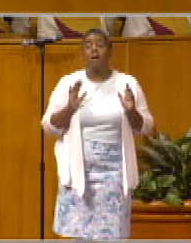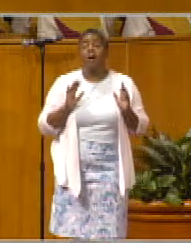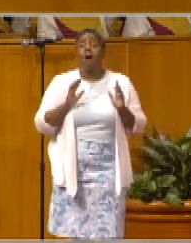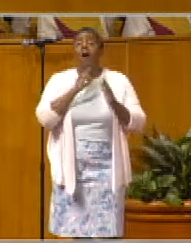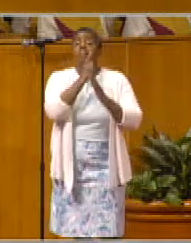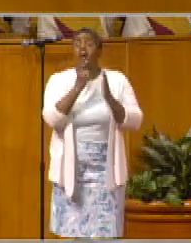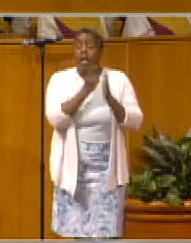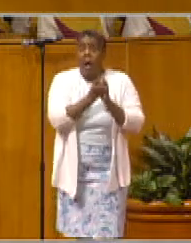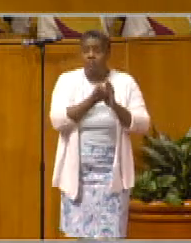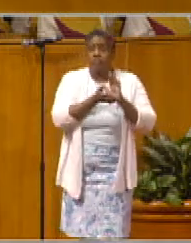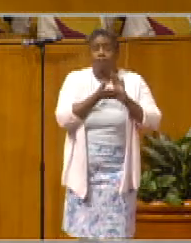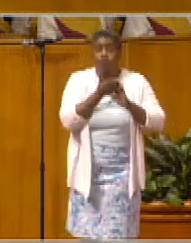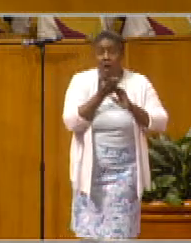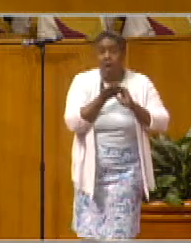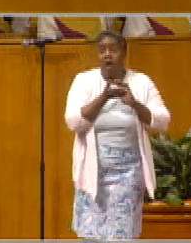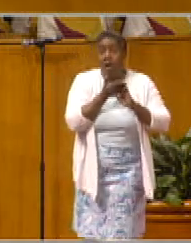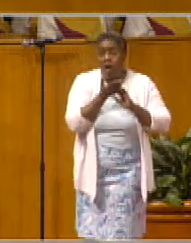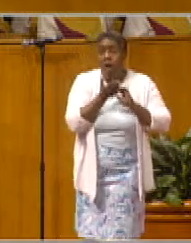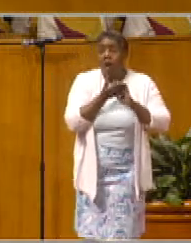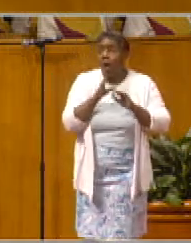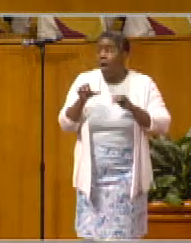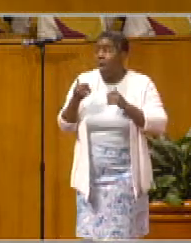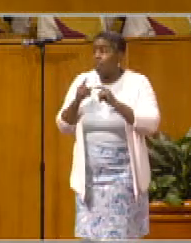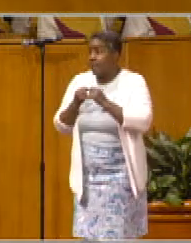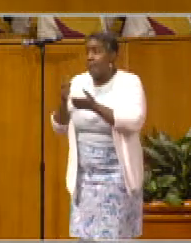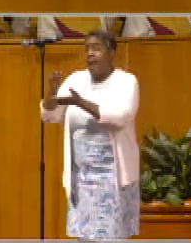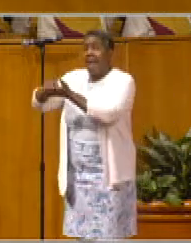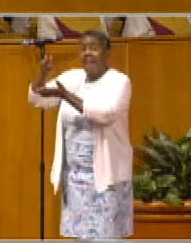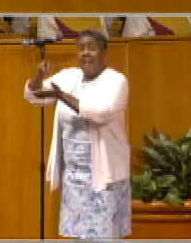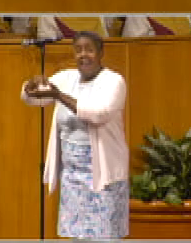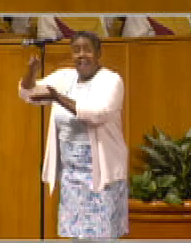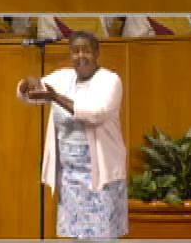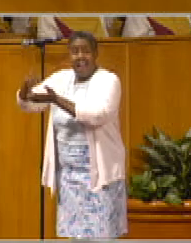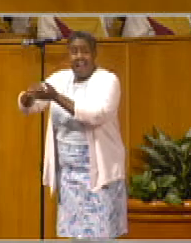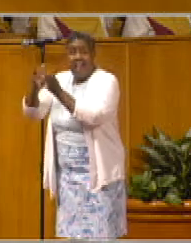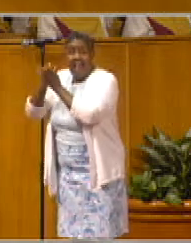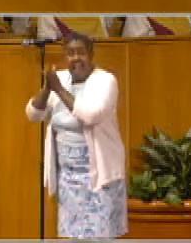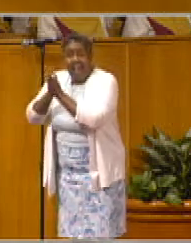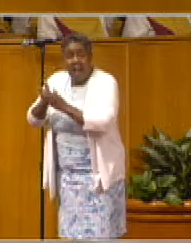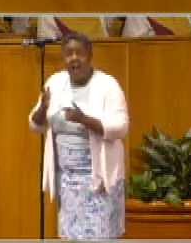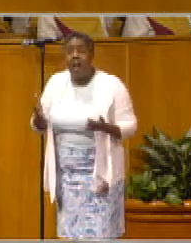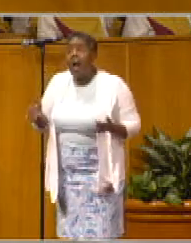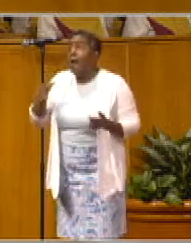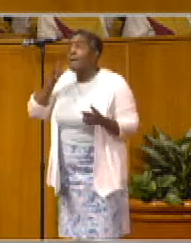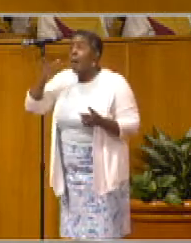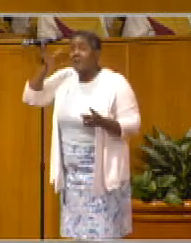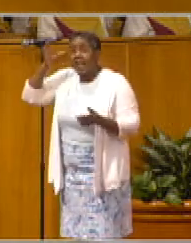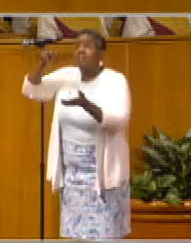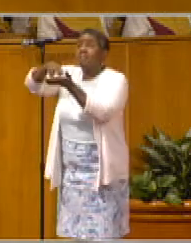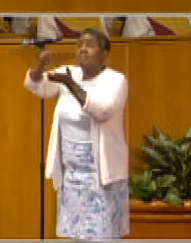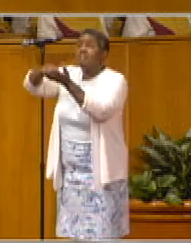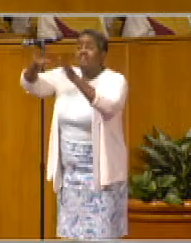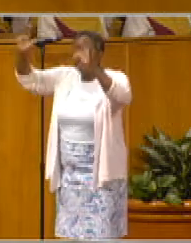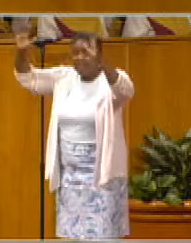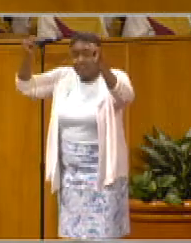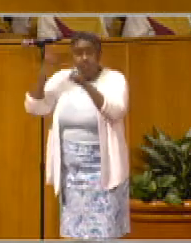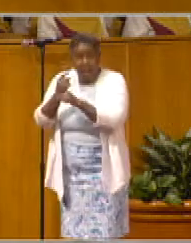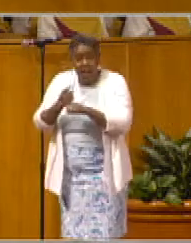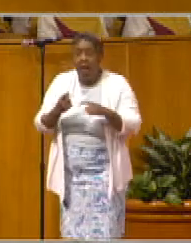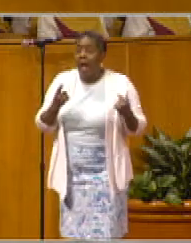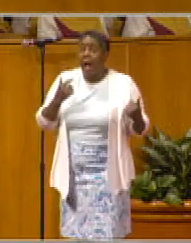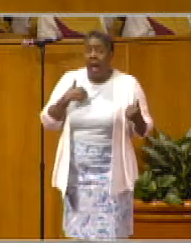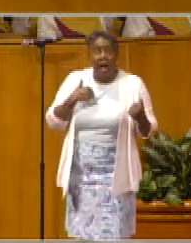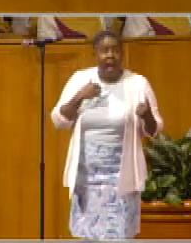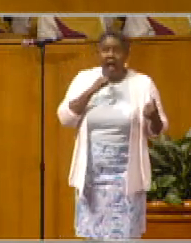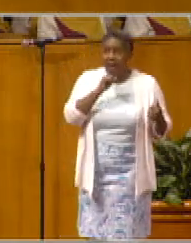clock is running. The other team jumps up cheering. Their mamas and daddies are up cheering. I have